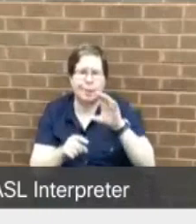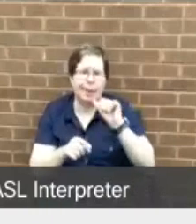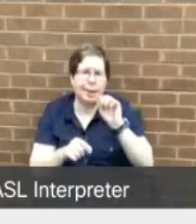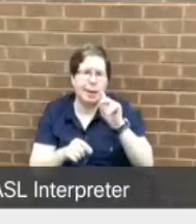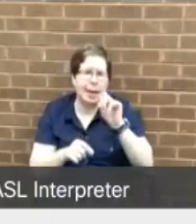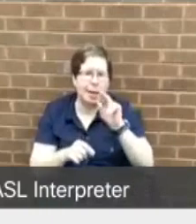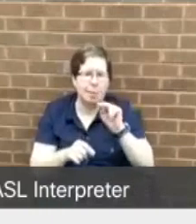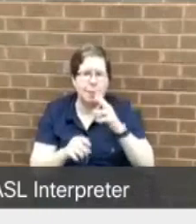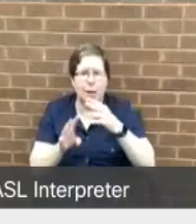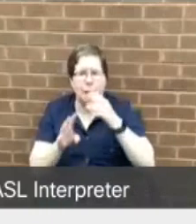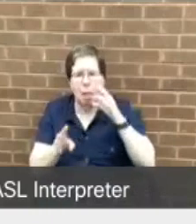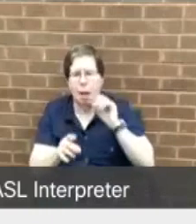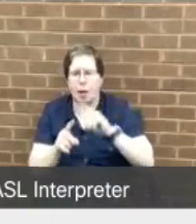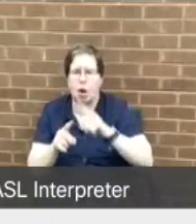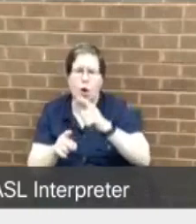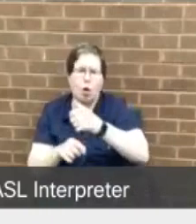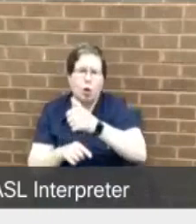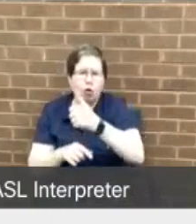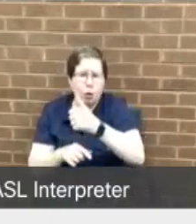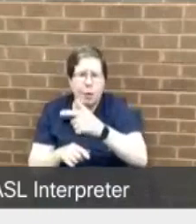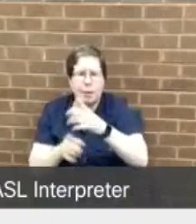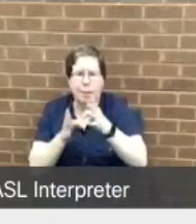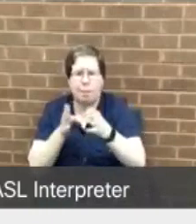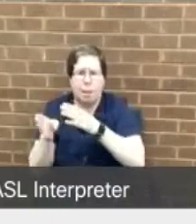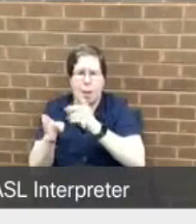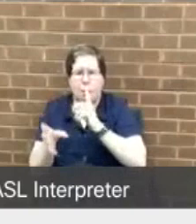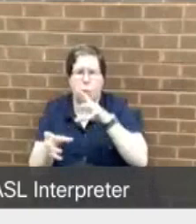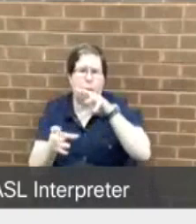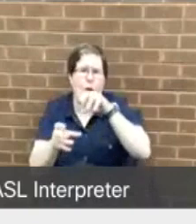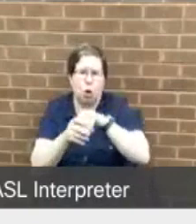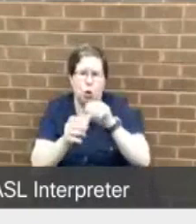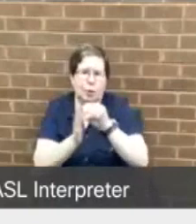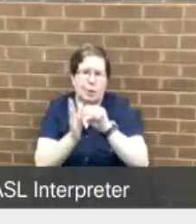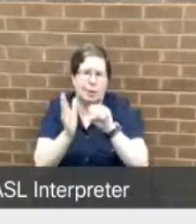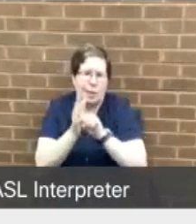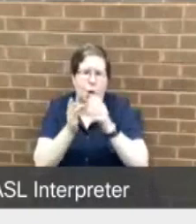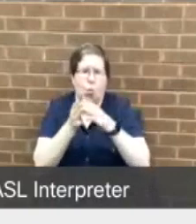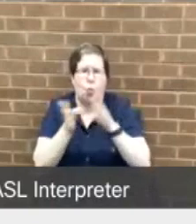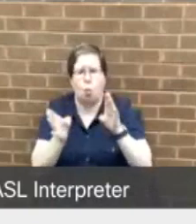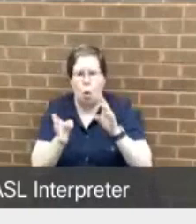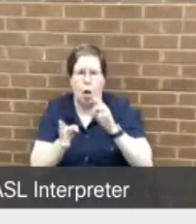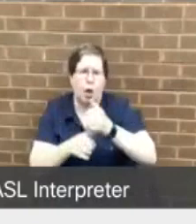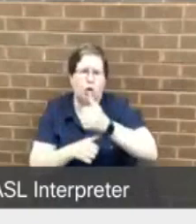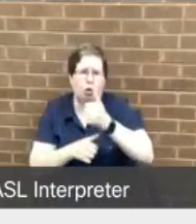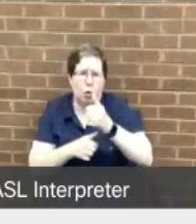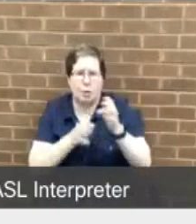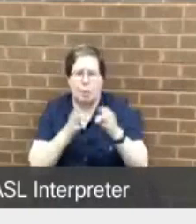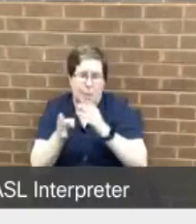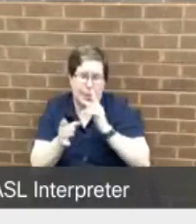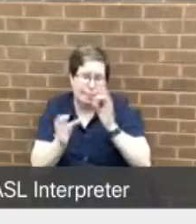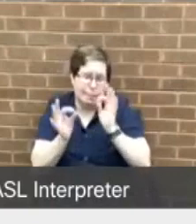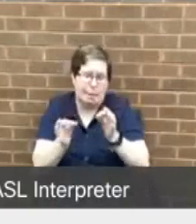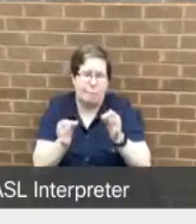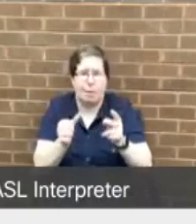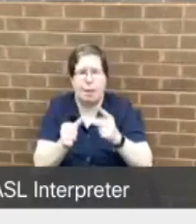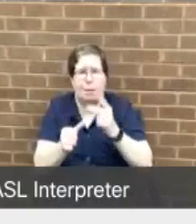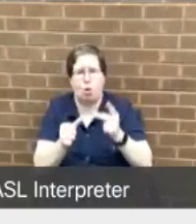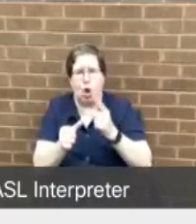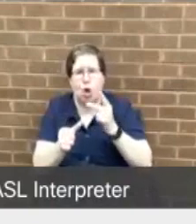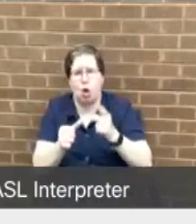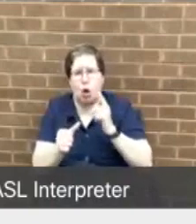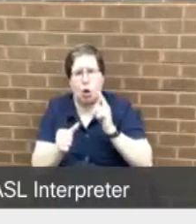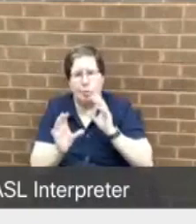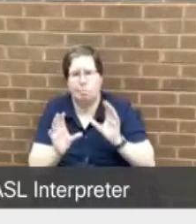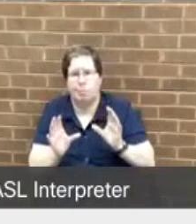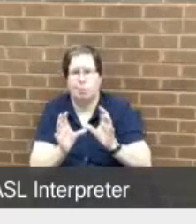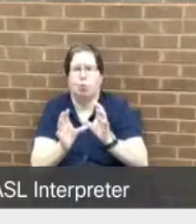Central Rail and Regional Transit Plan, and it will be in the upcoming statewide transit plan. It's definitely a priority, and so we're going to continue to push CSX